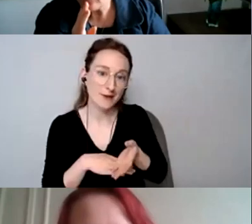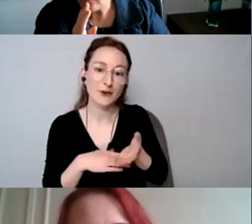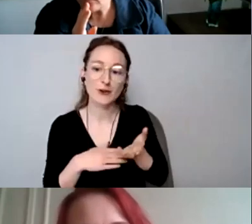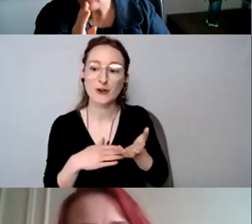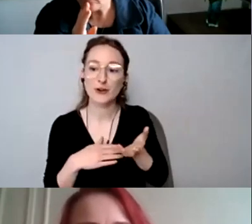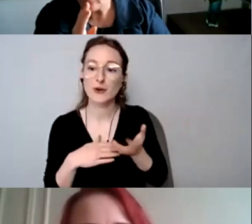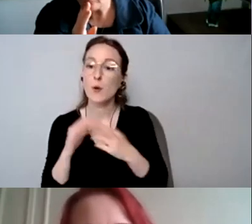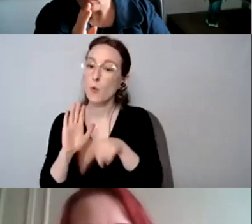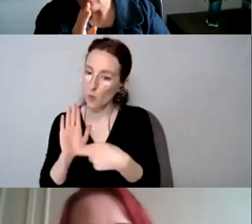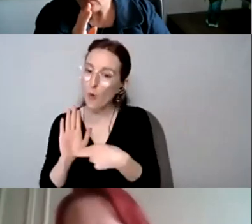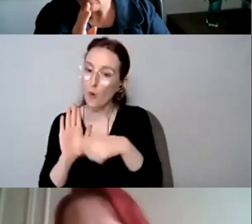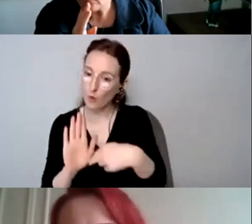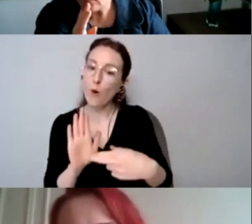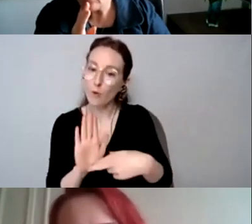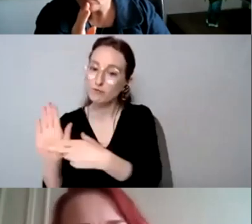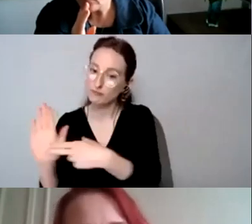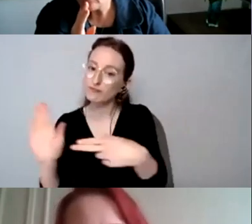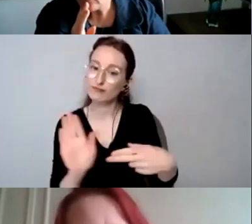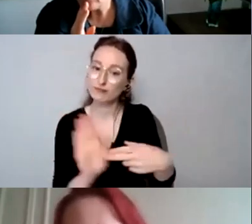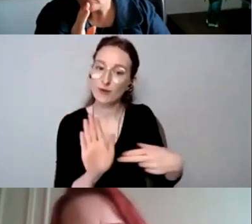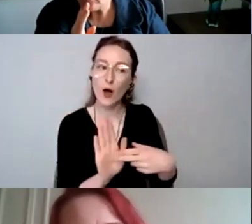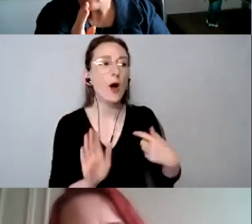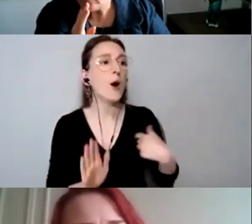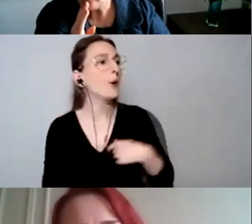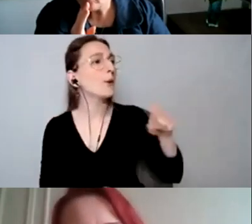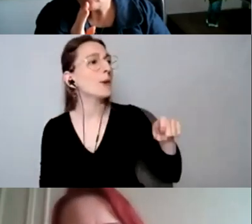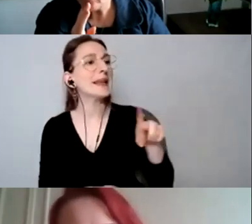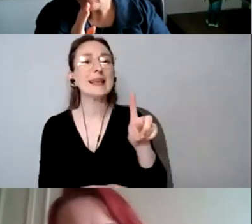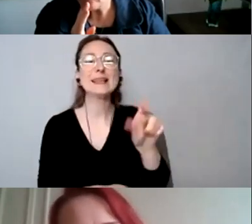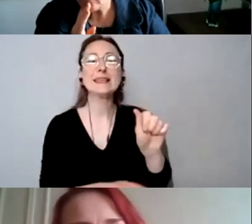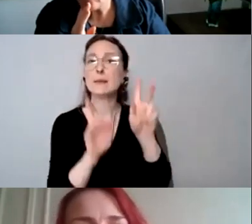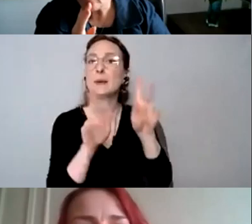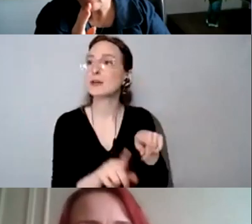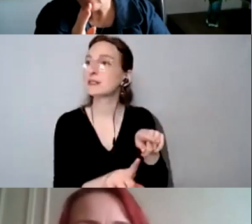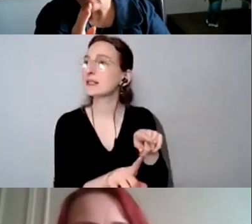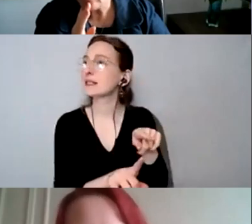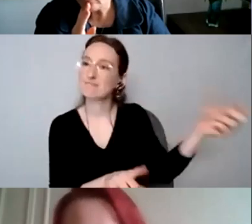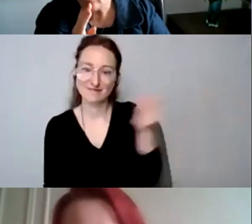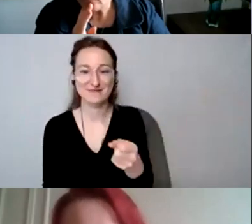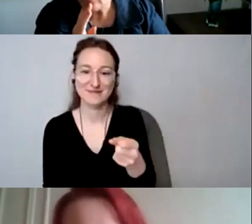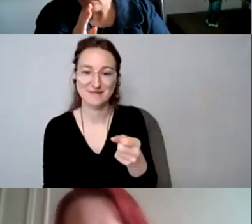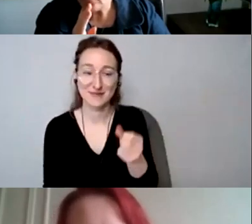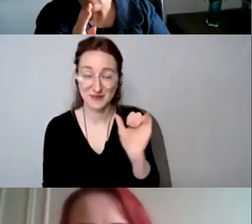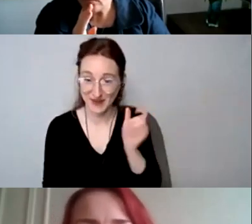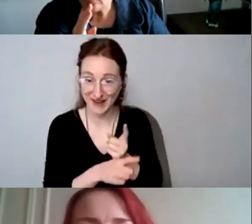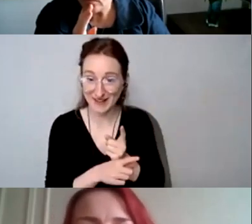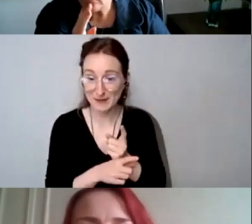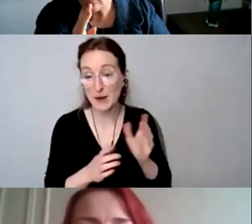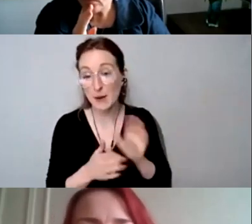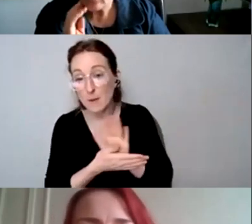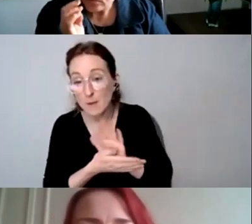been ascribed, after there is already the scenario of a performance or movie or any other public